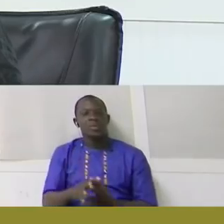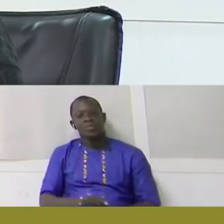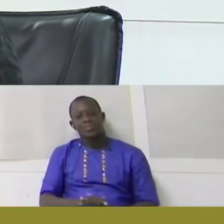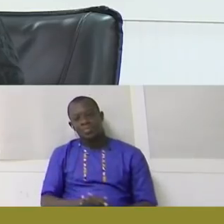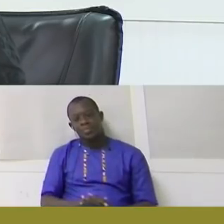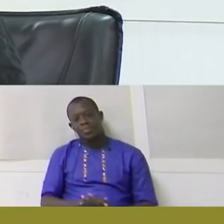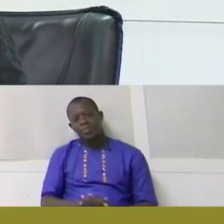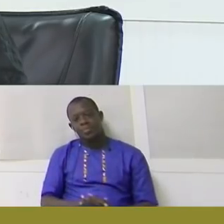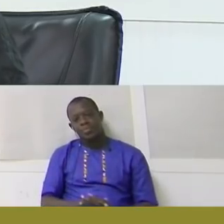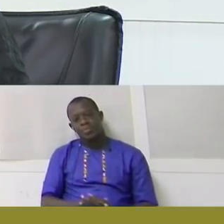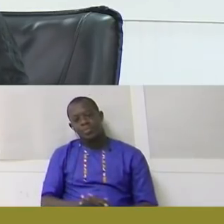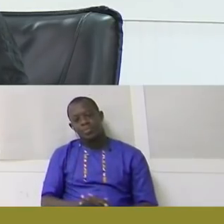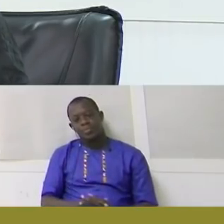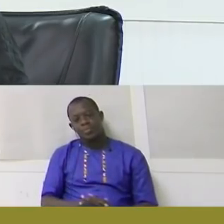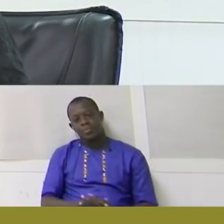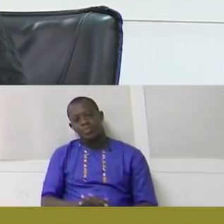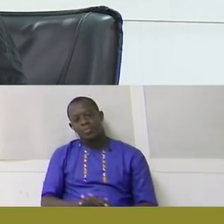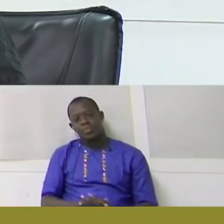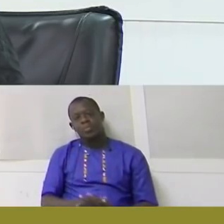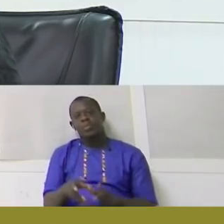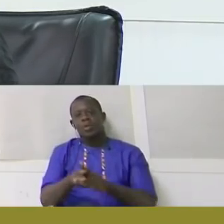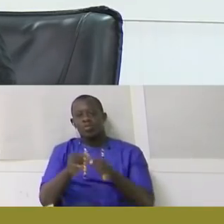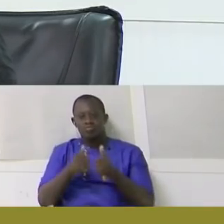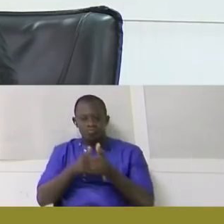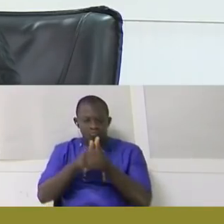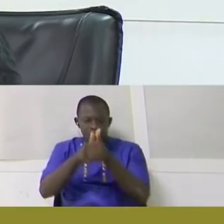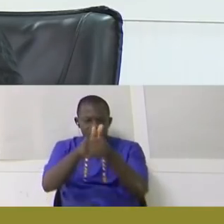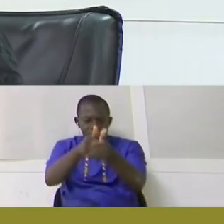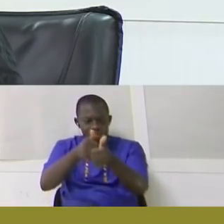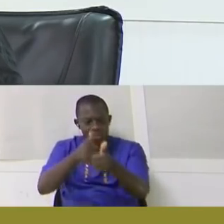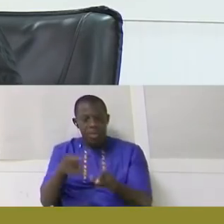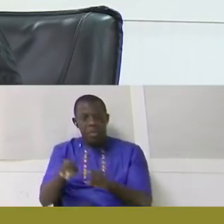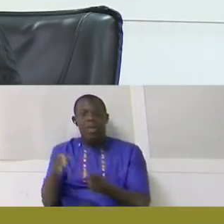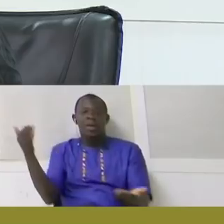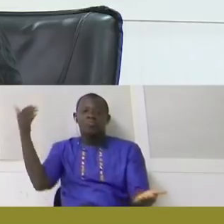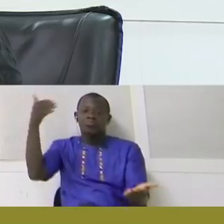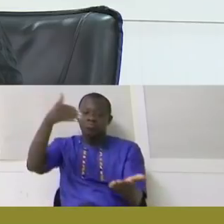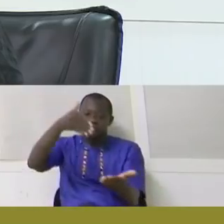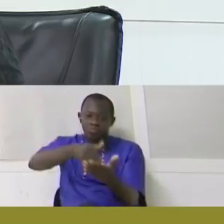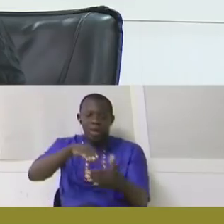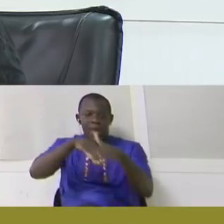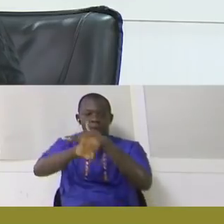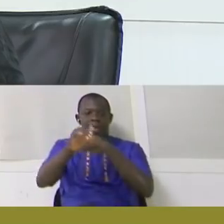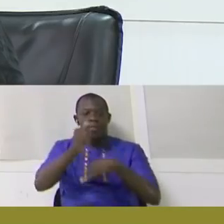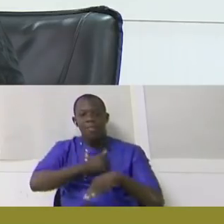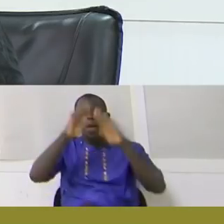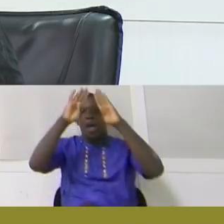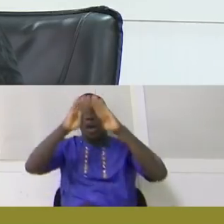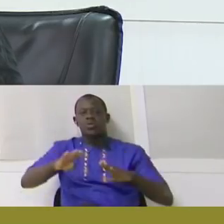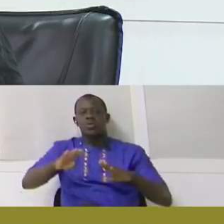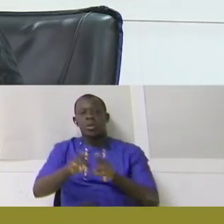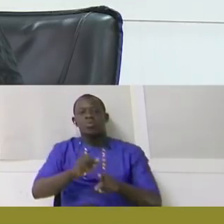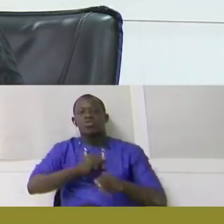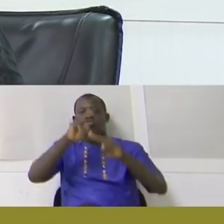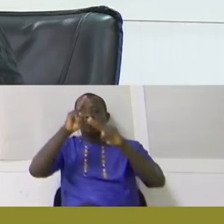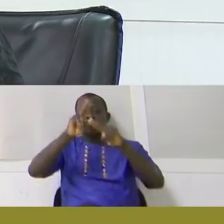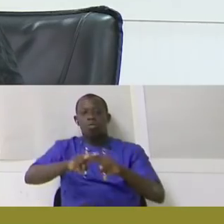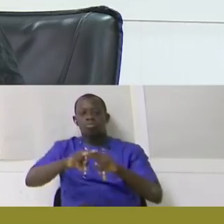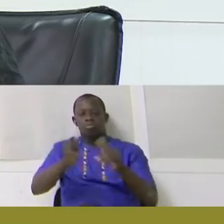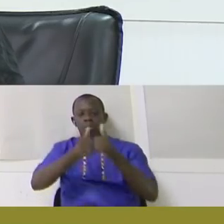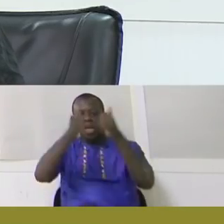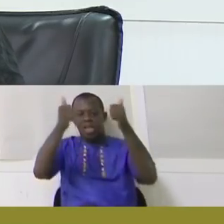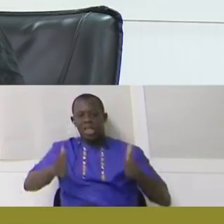out for assistance, he would have gone. Mu topa ma besu ma bir nik. He followed me up to inside my house, my room. Mu tok ci suma salle.